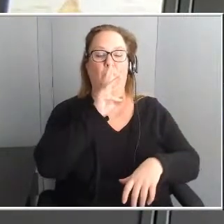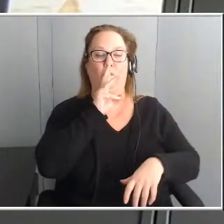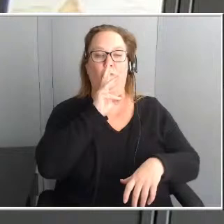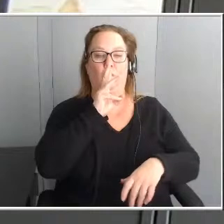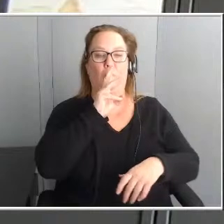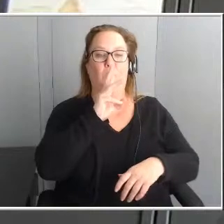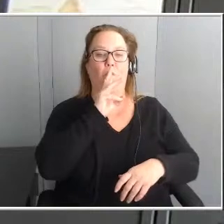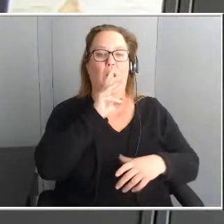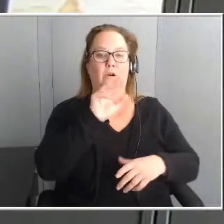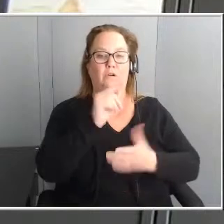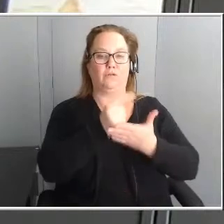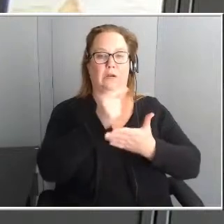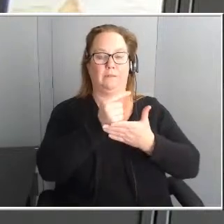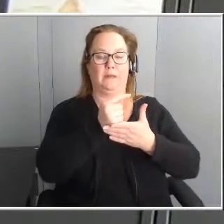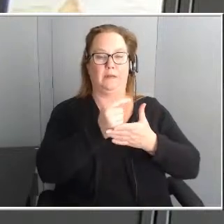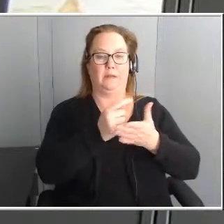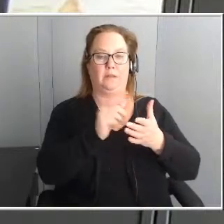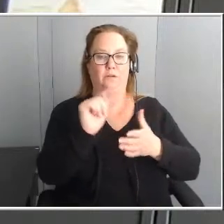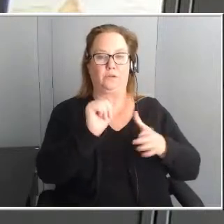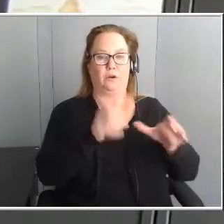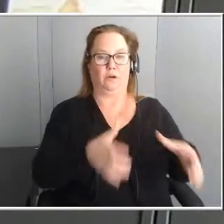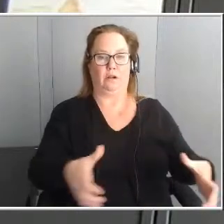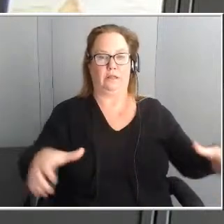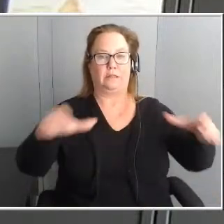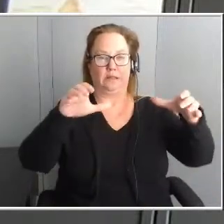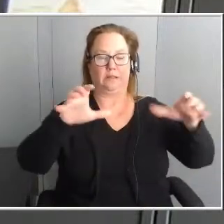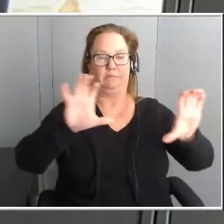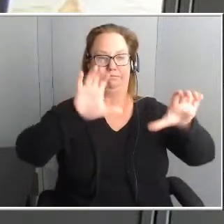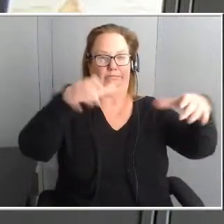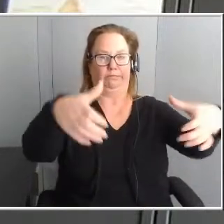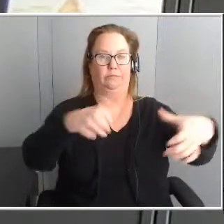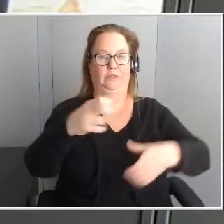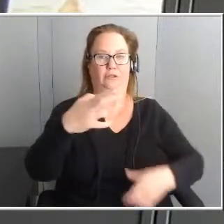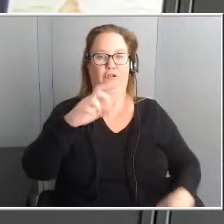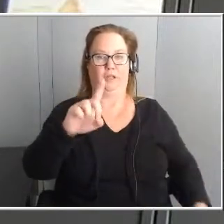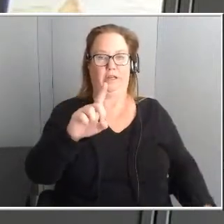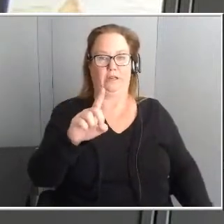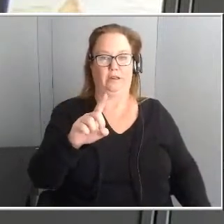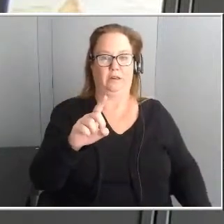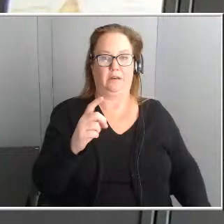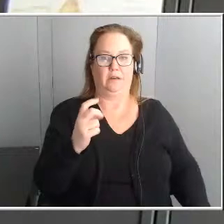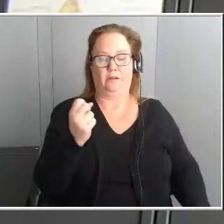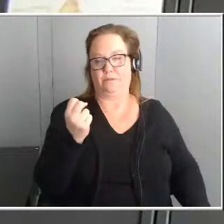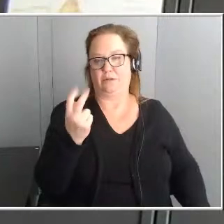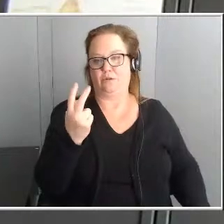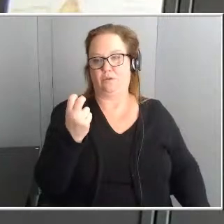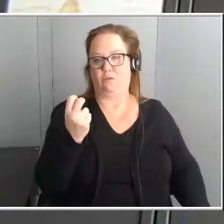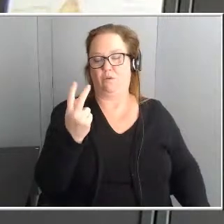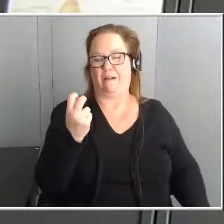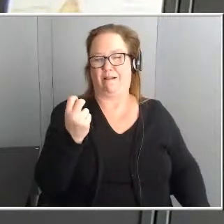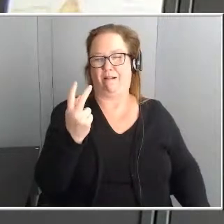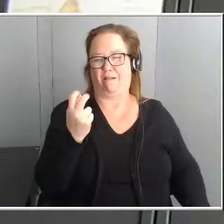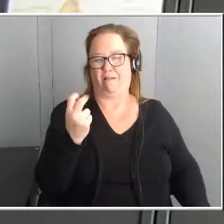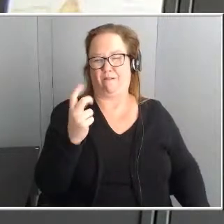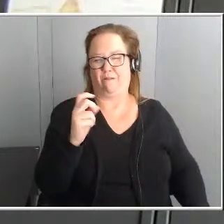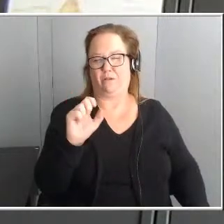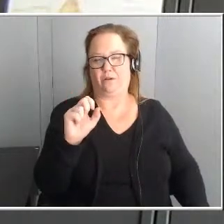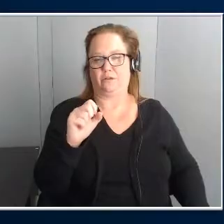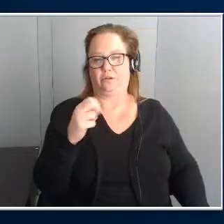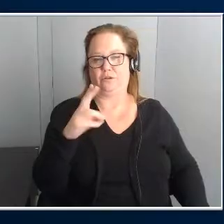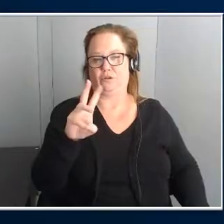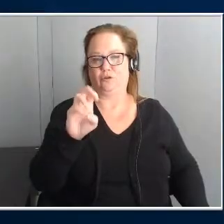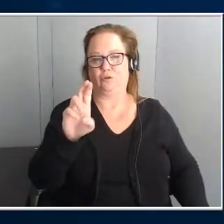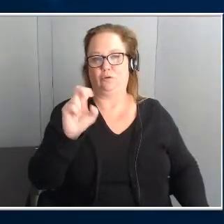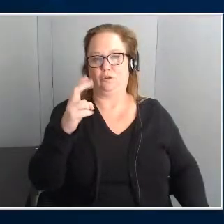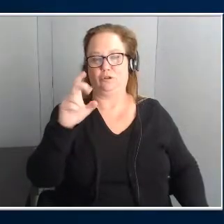plant, all of those toilets define the sewer shed. So there's about a dozen sewer sheds in the Kansas City area. And is there